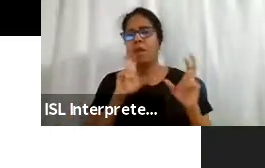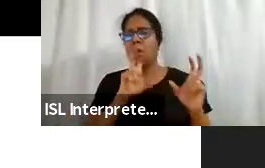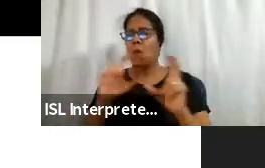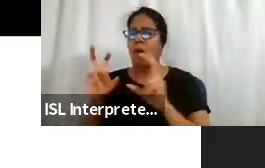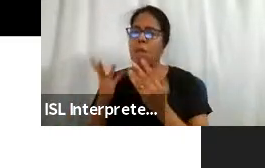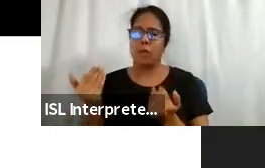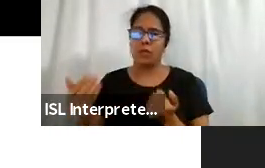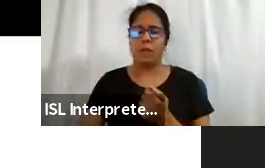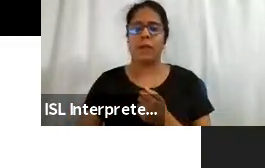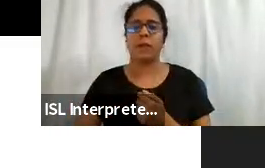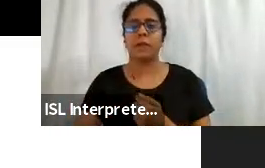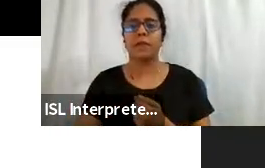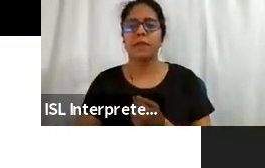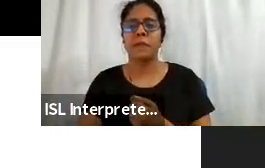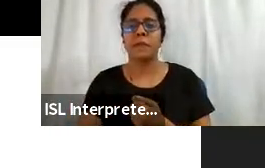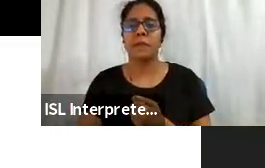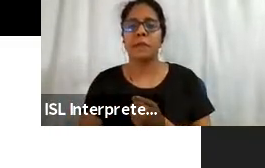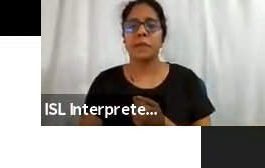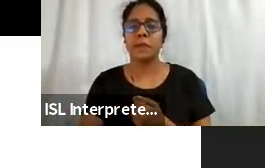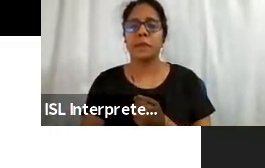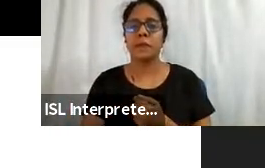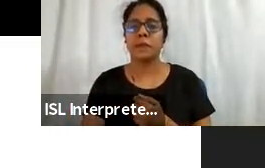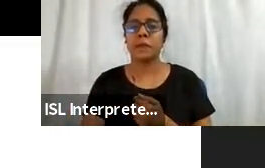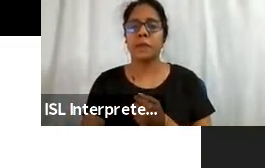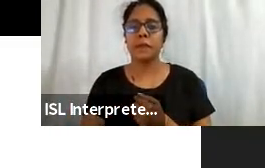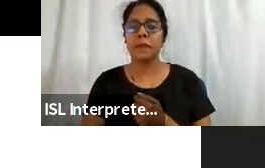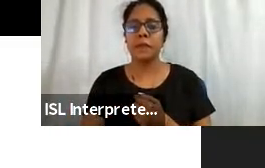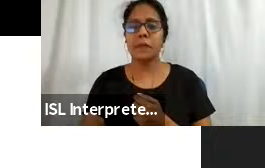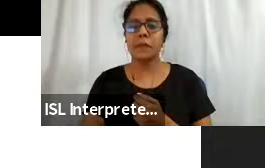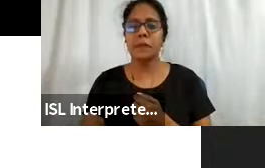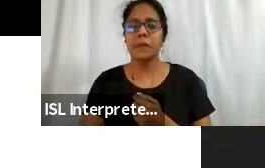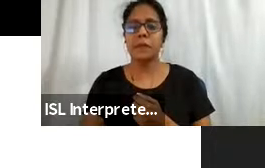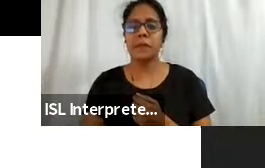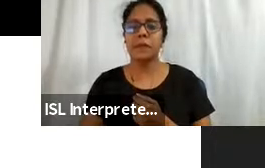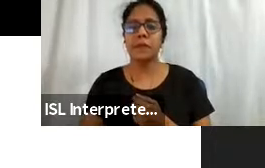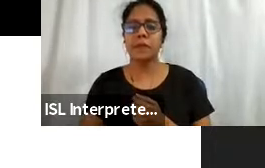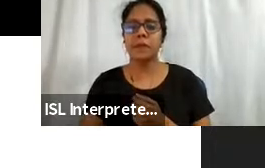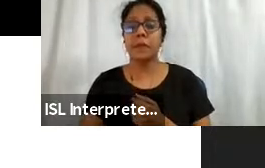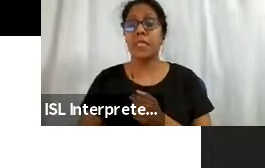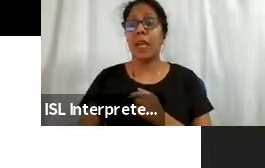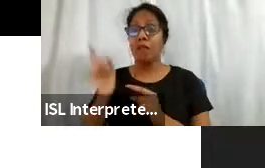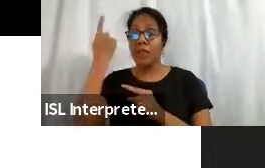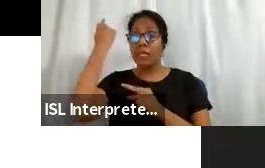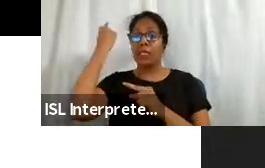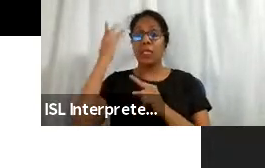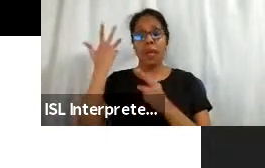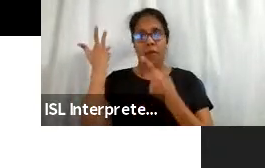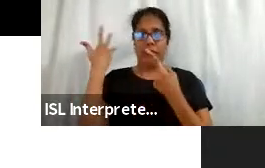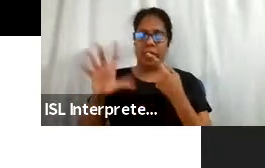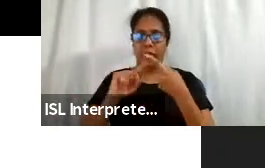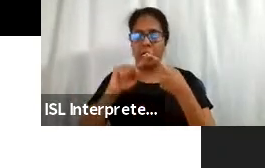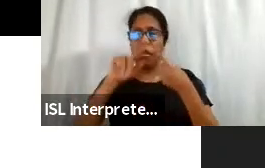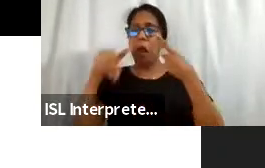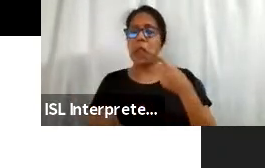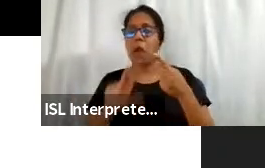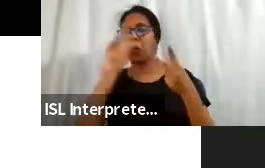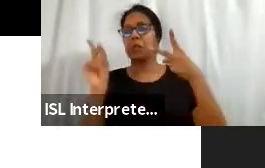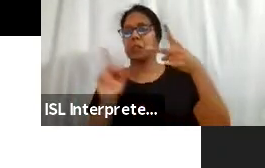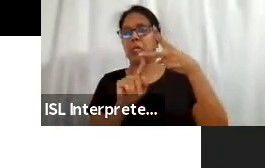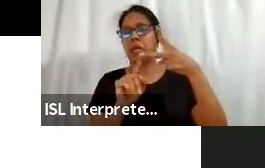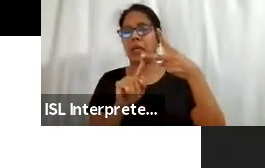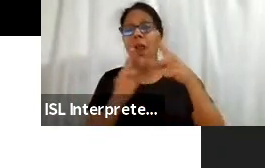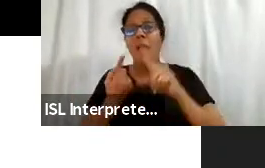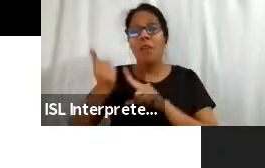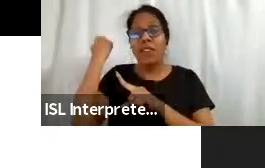So one thing now we're saying we're in the second wave. So the first wave, we were looking, most of the major symptoms used to